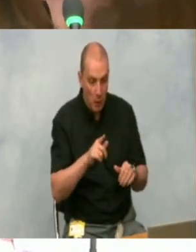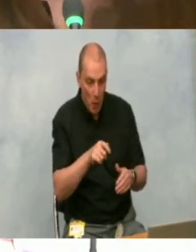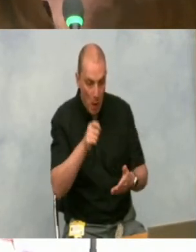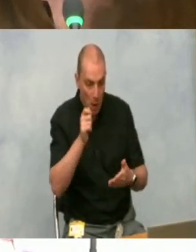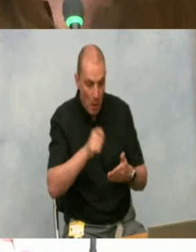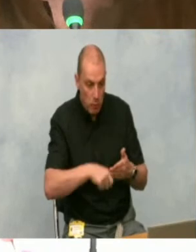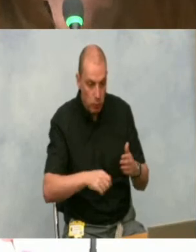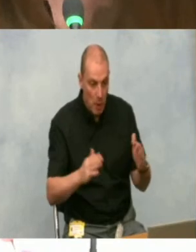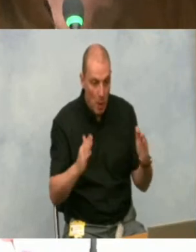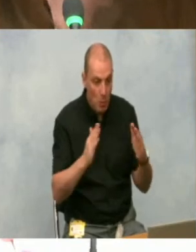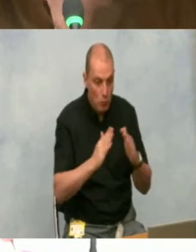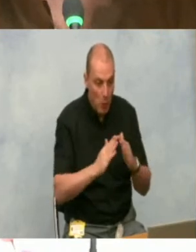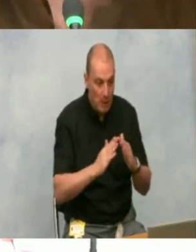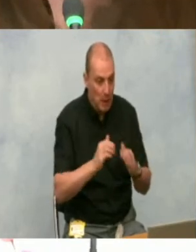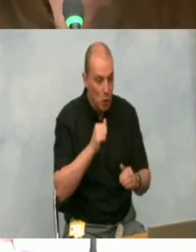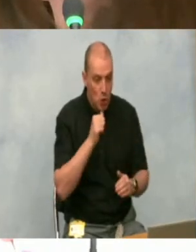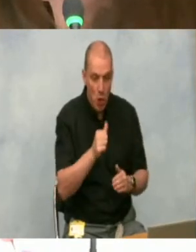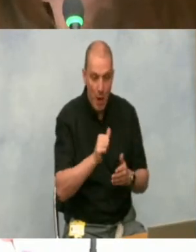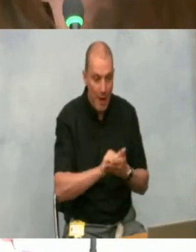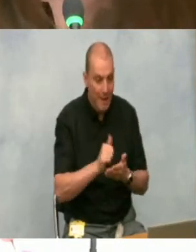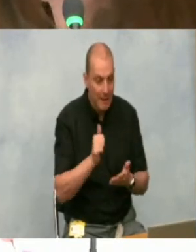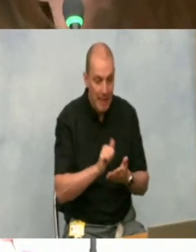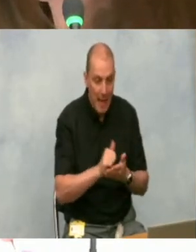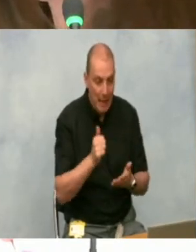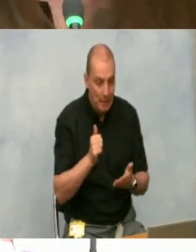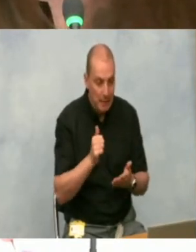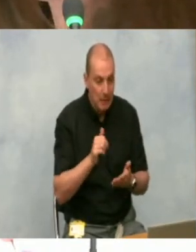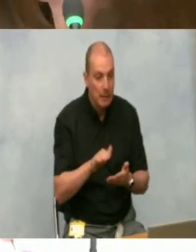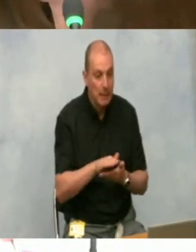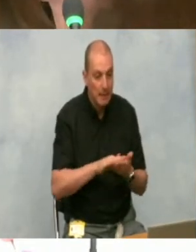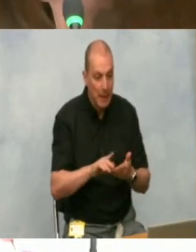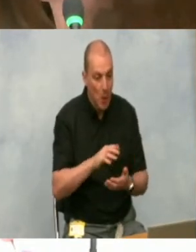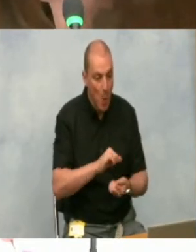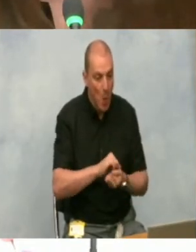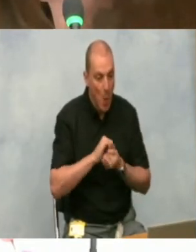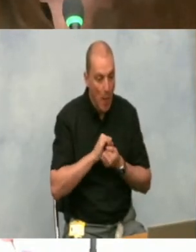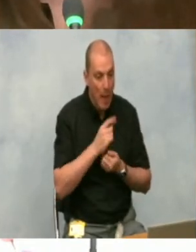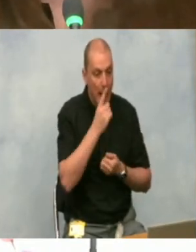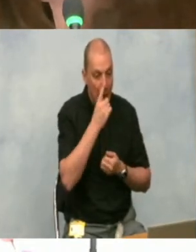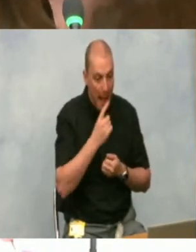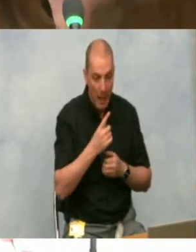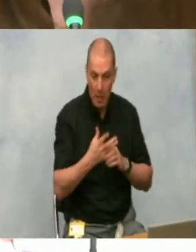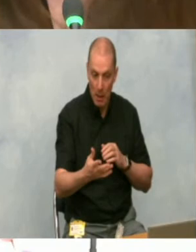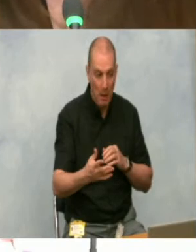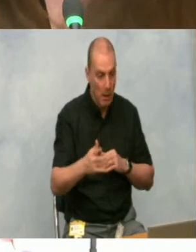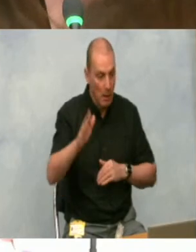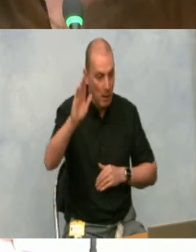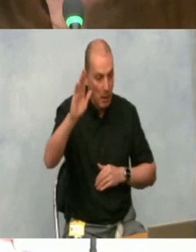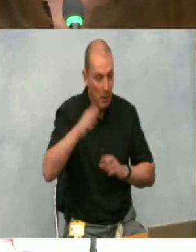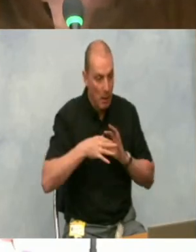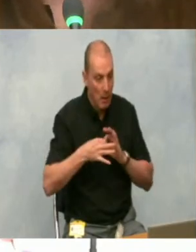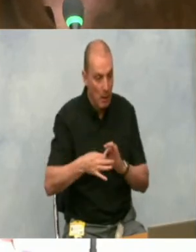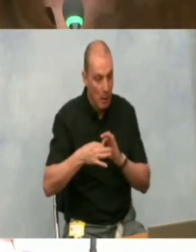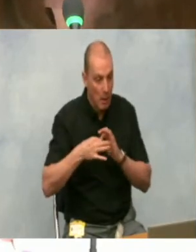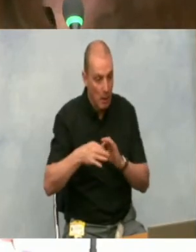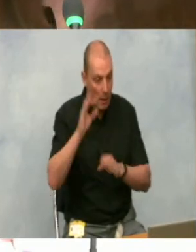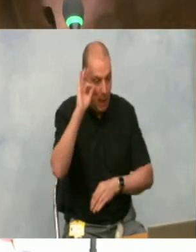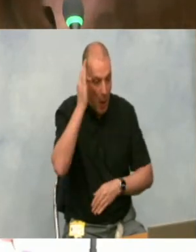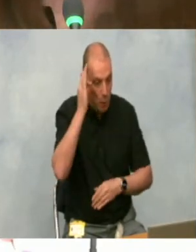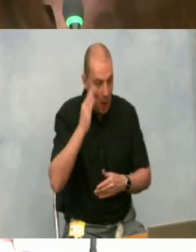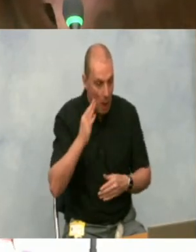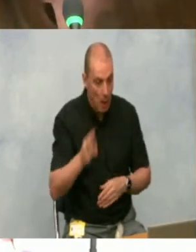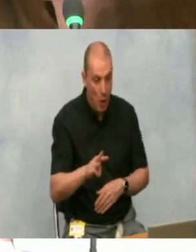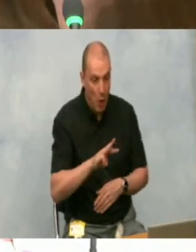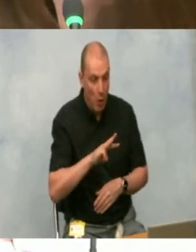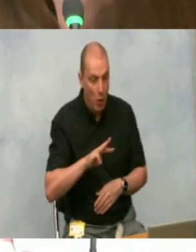not advertised on the open market, allowing owners to engage direct with the council. And the third one, to allow engagement